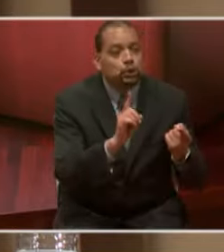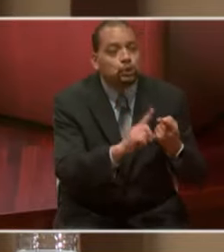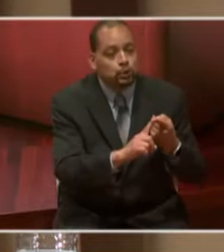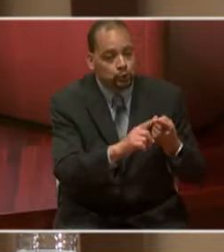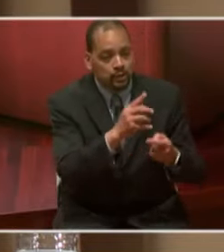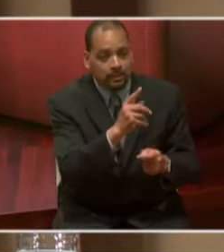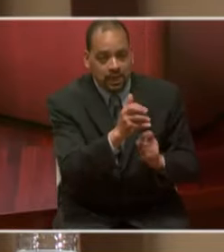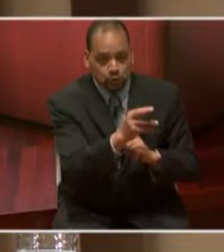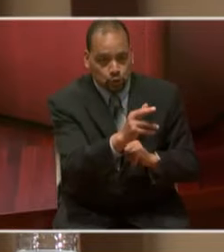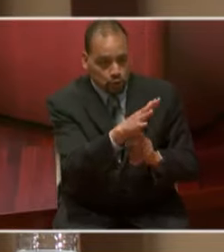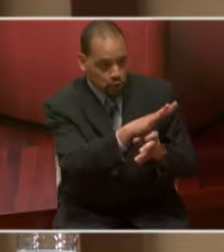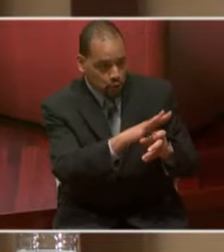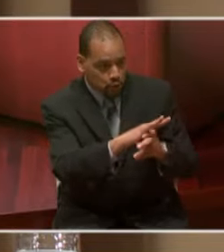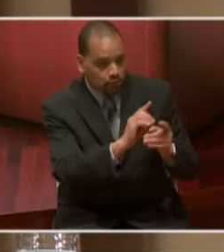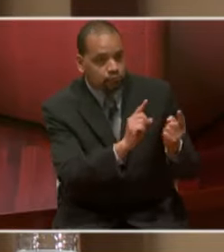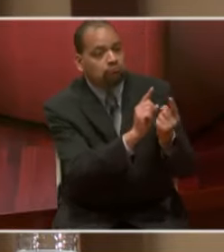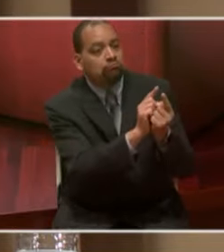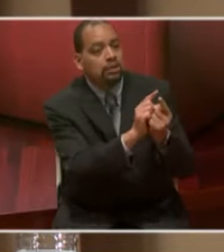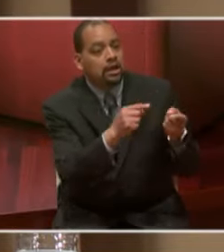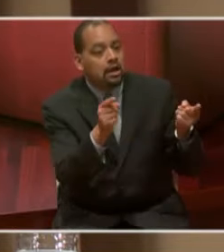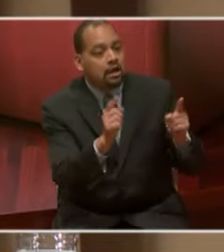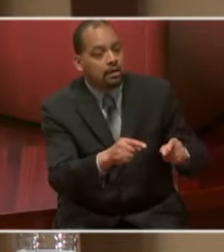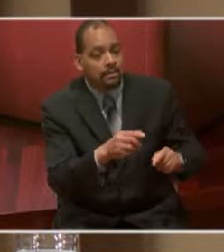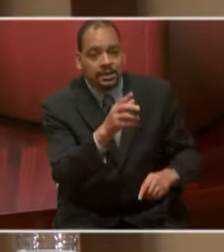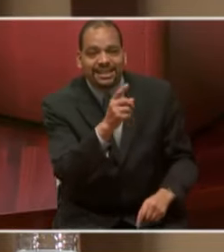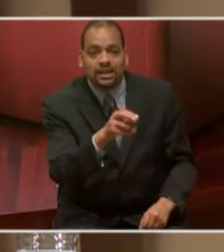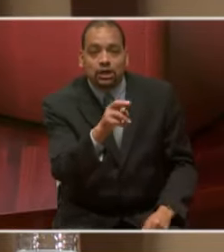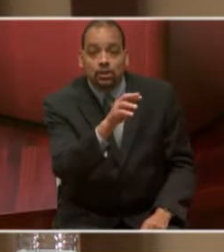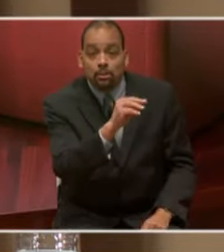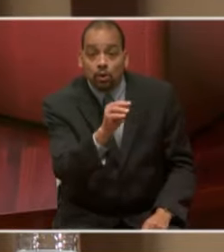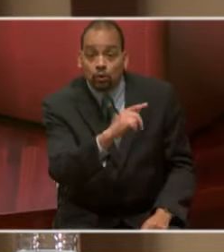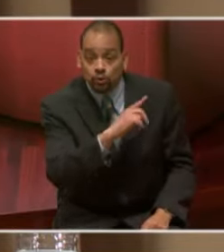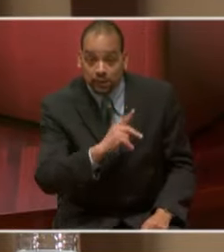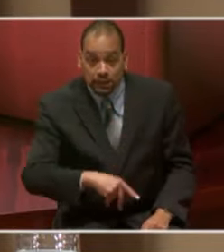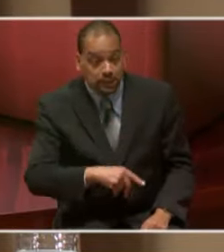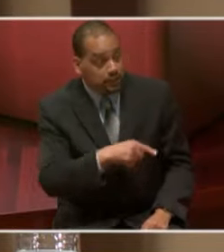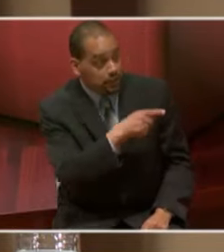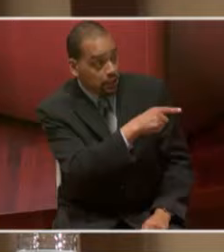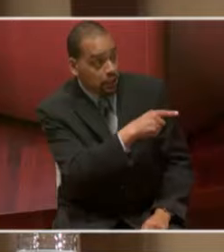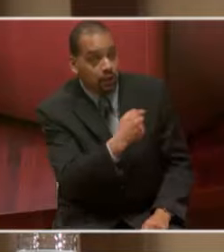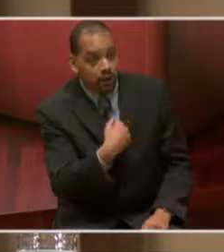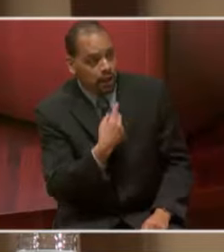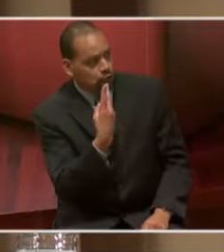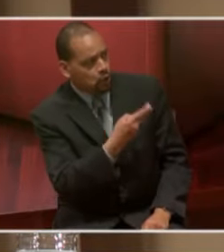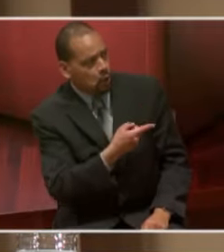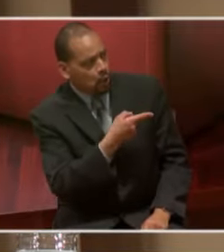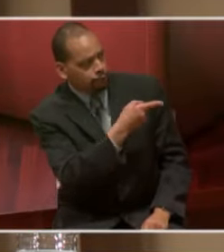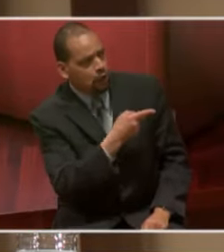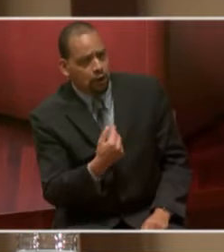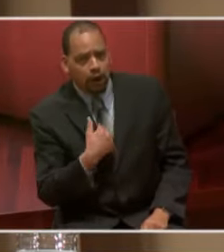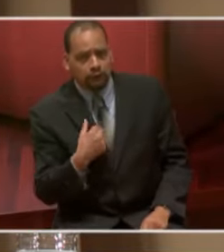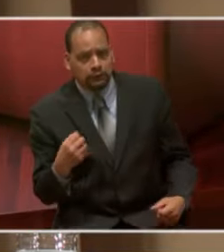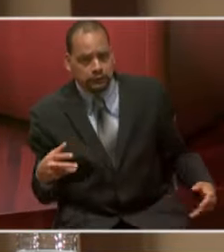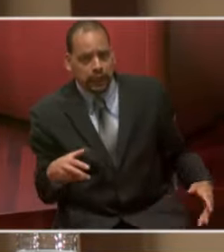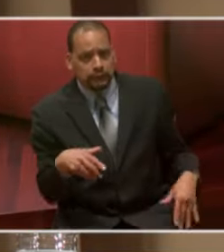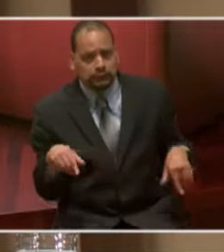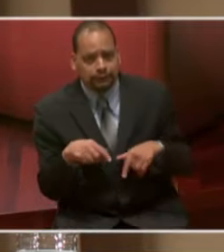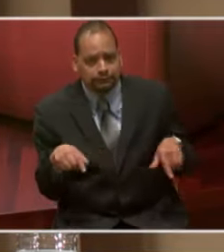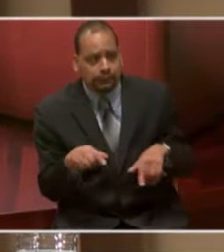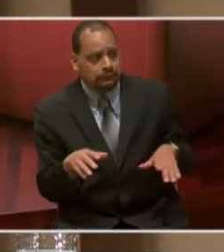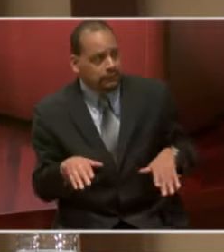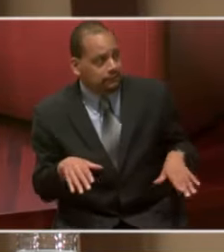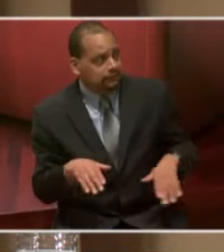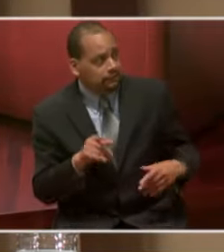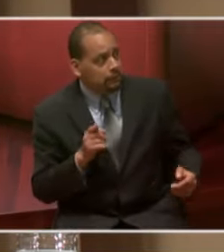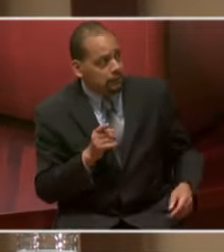us back to Nashville. Now we was traveling on a regular Greyhound bus, and he asked to see